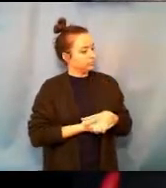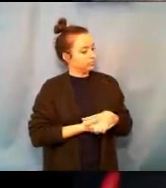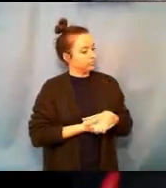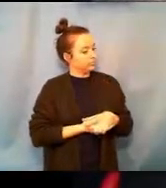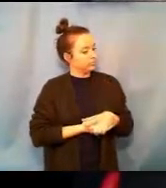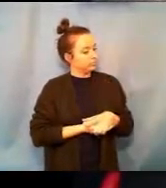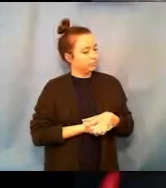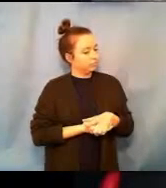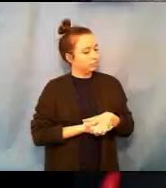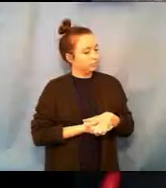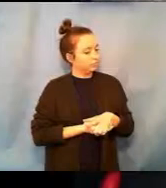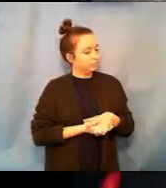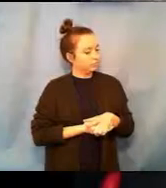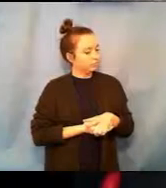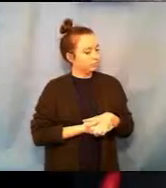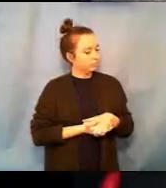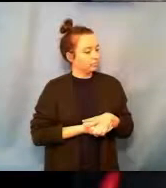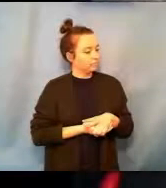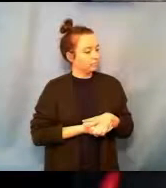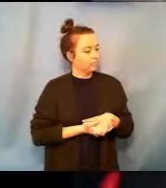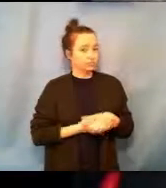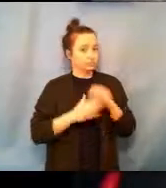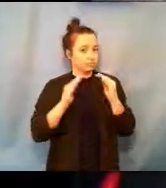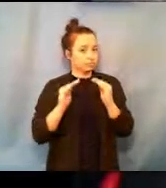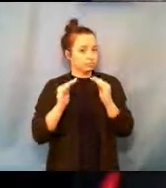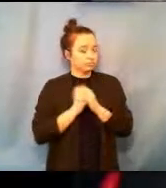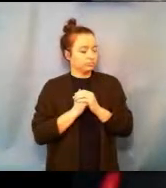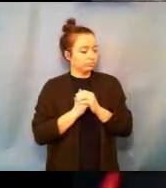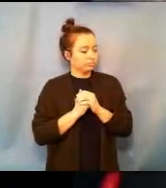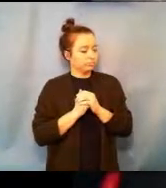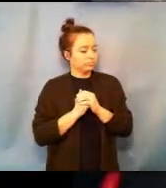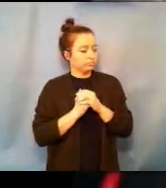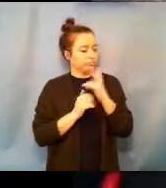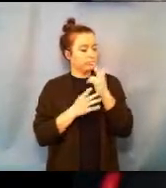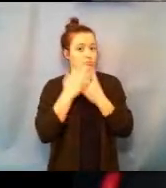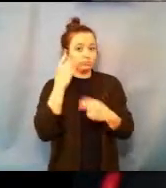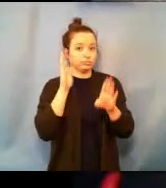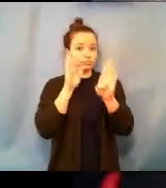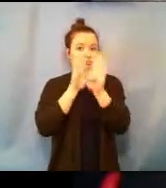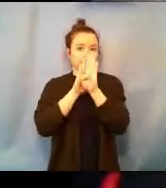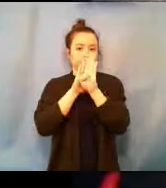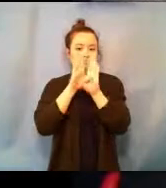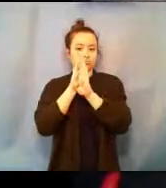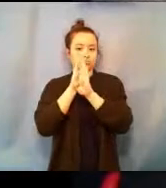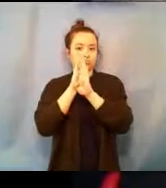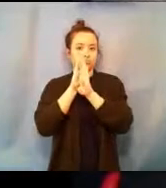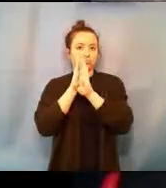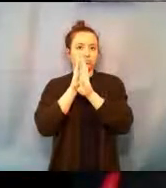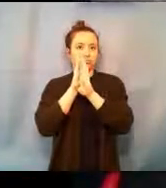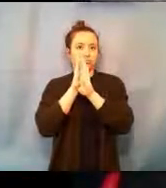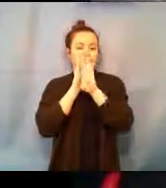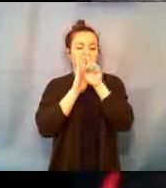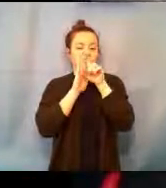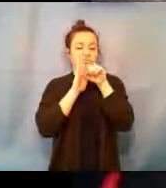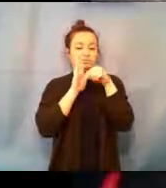3 o'clock. All right, let's look at this one. Both hands are pointing to the 12. When the hour